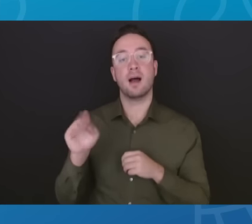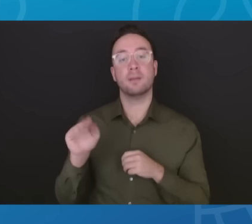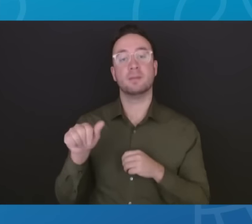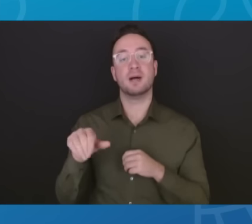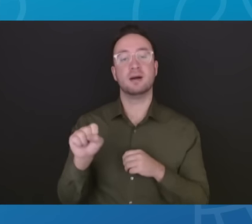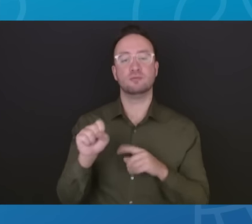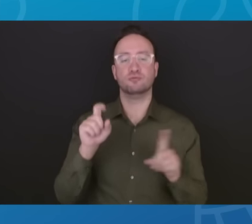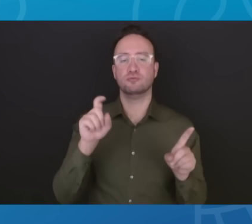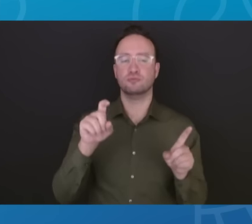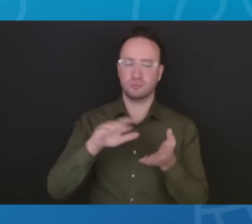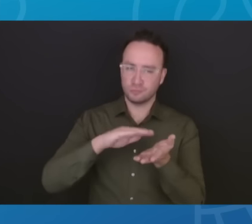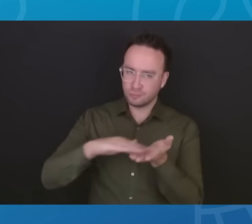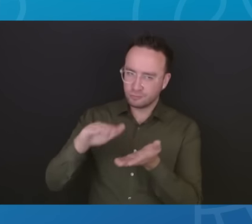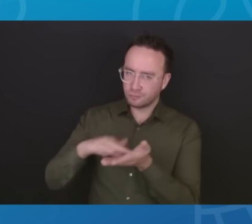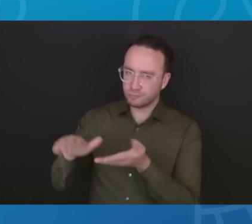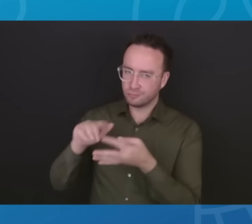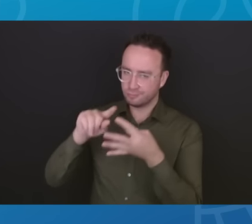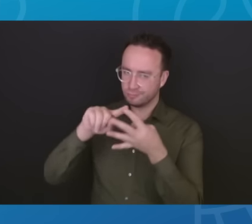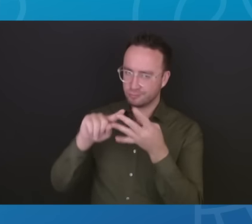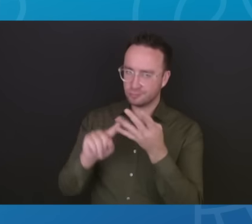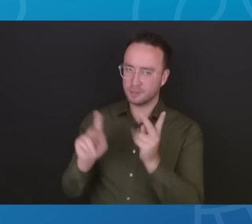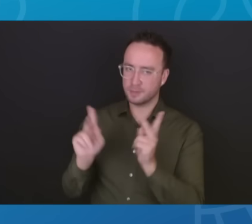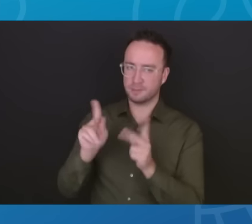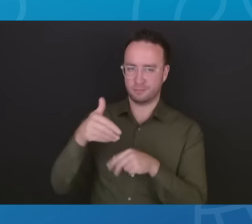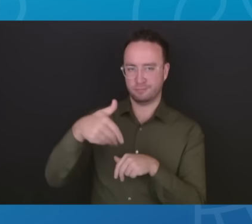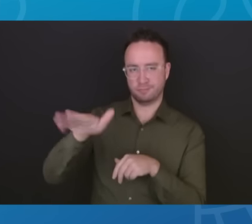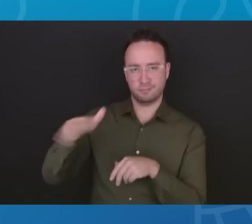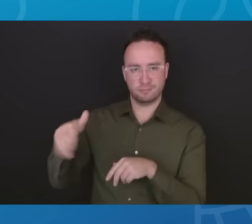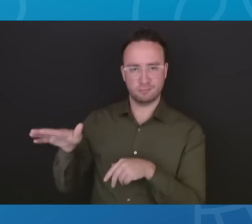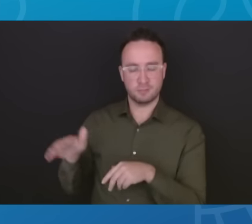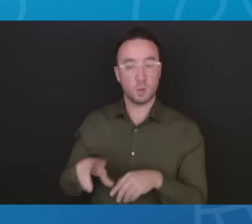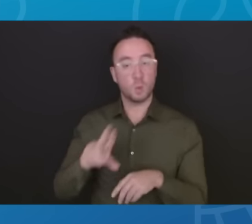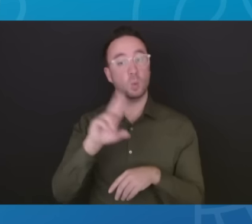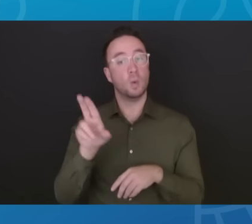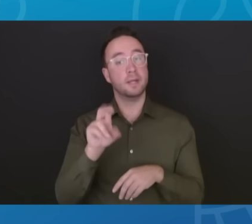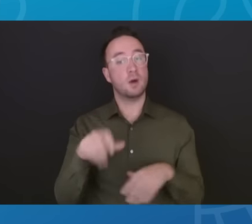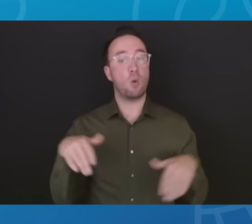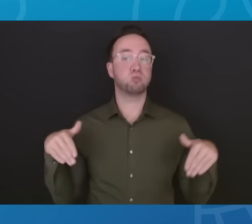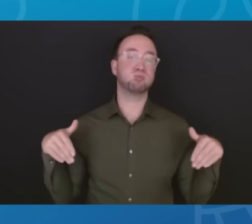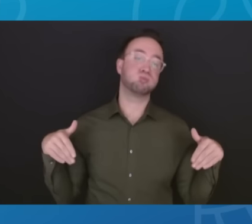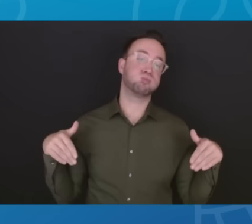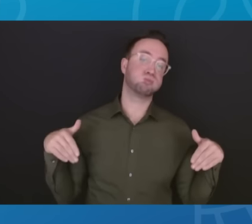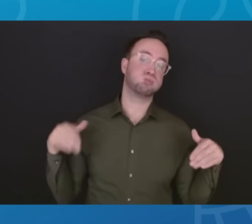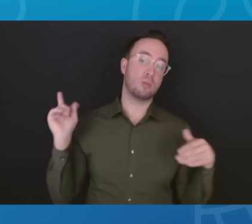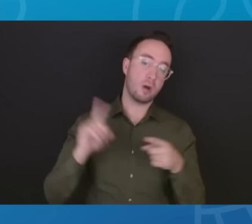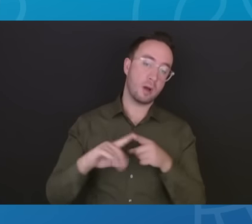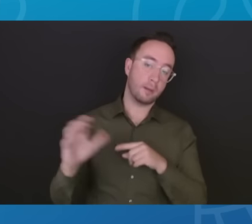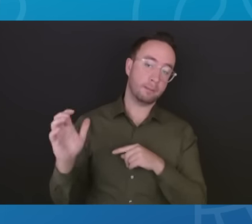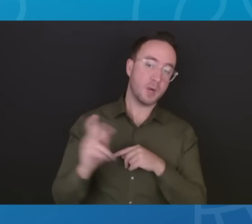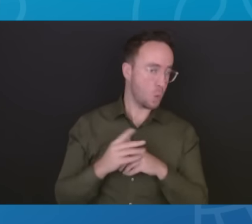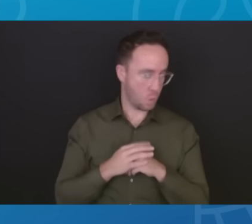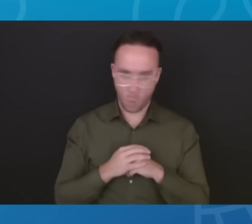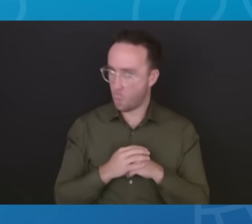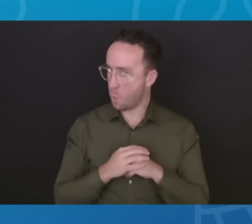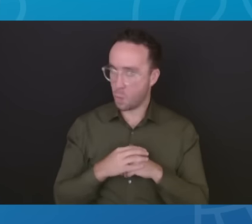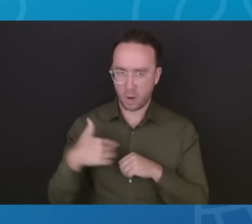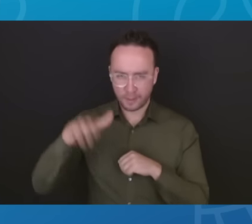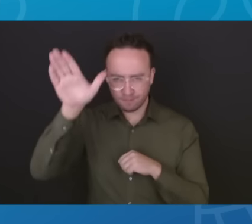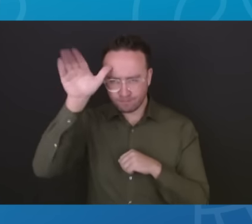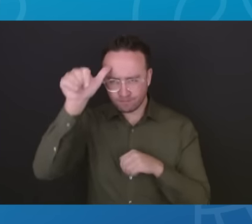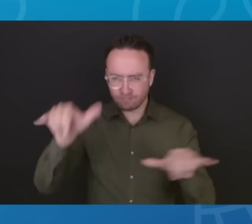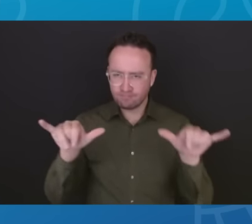the United States will not rest until they are returned to their families. Hamas's attacks on October 7th launched a war that